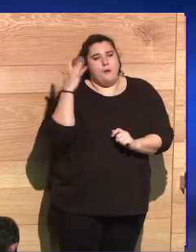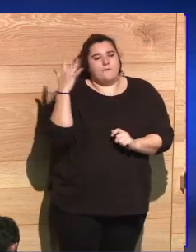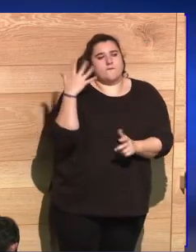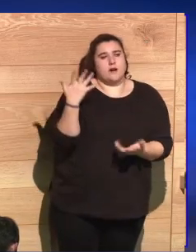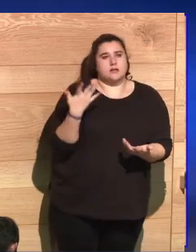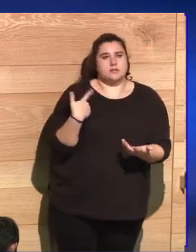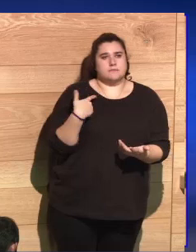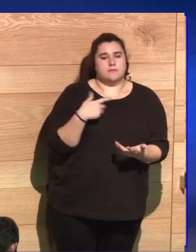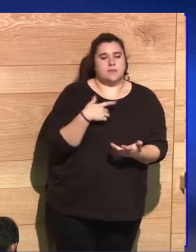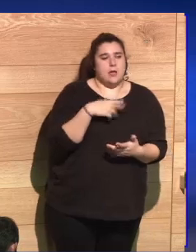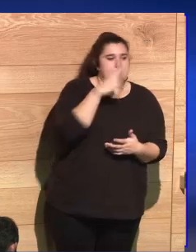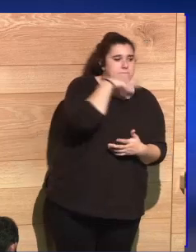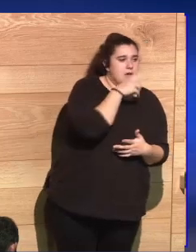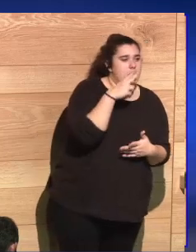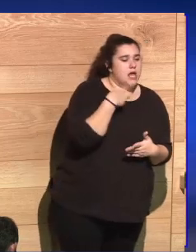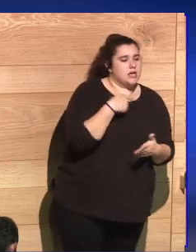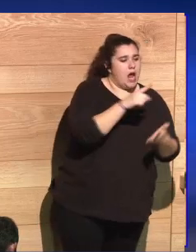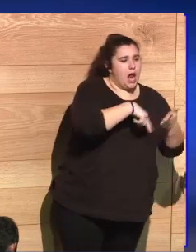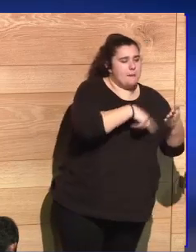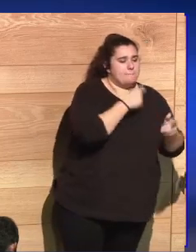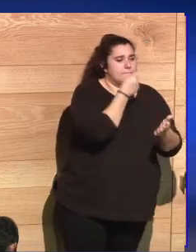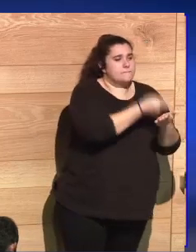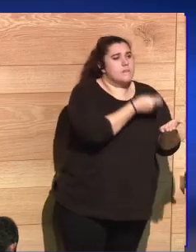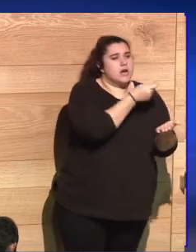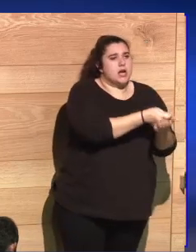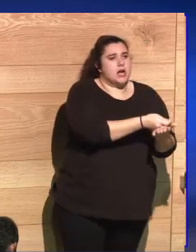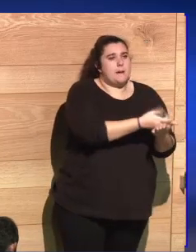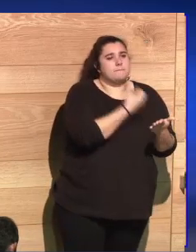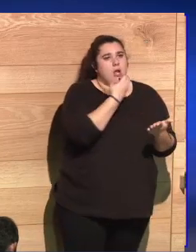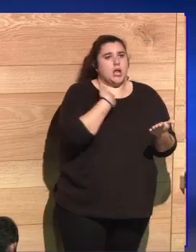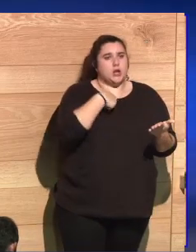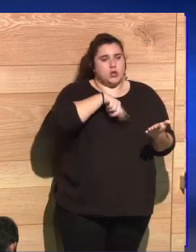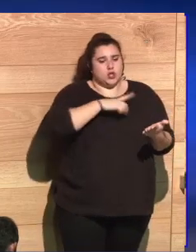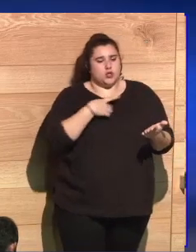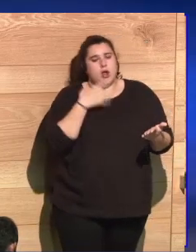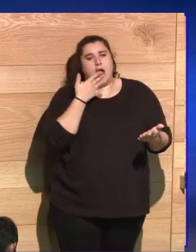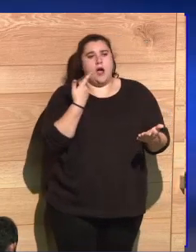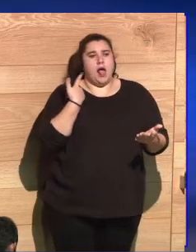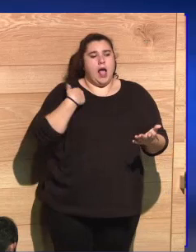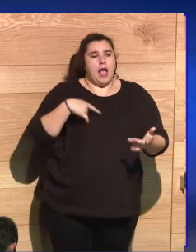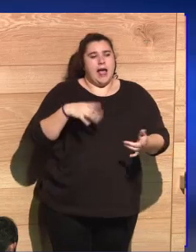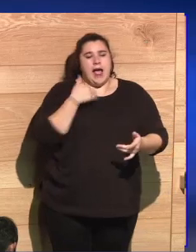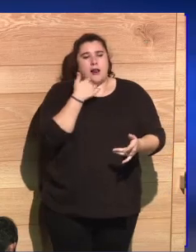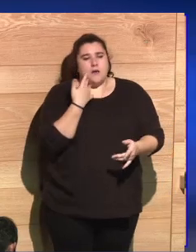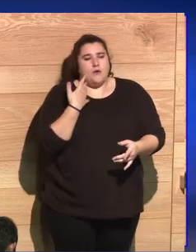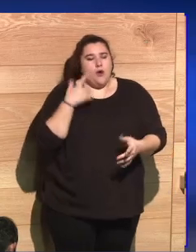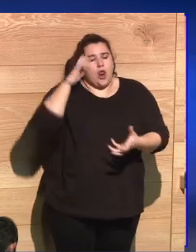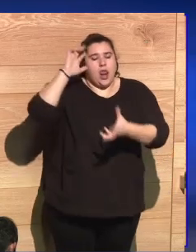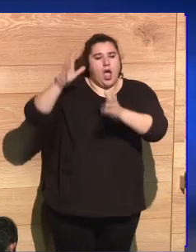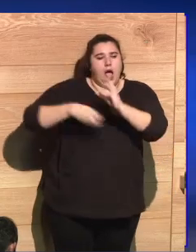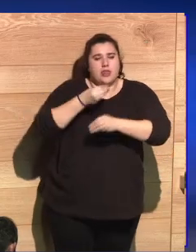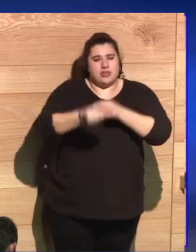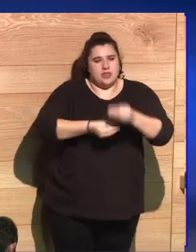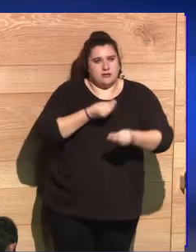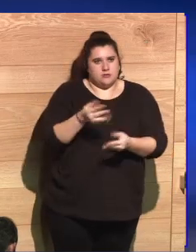your rent, and you say, oh, let me get out and do something wild. Well, that's not the wild you want to do.